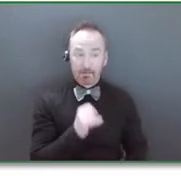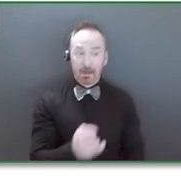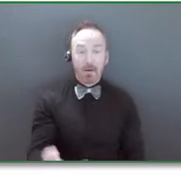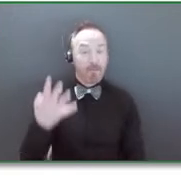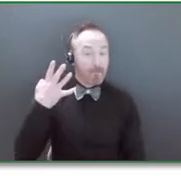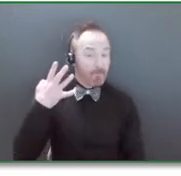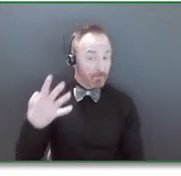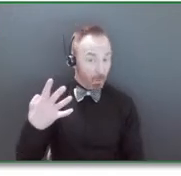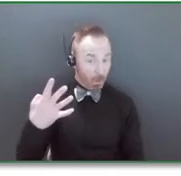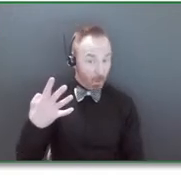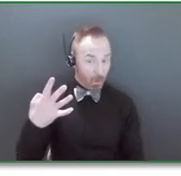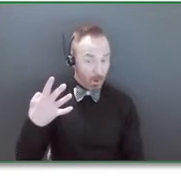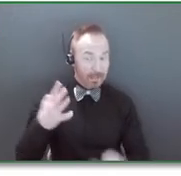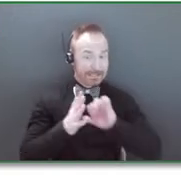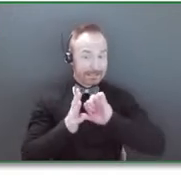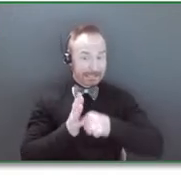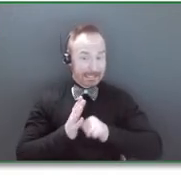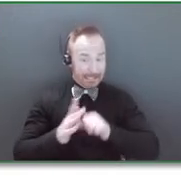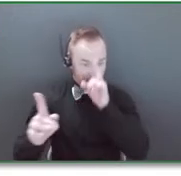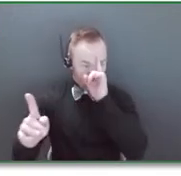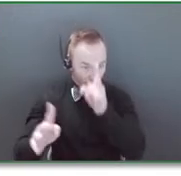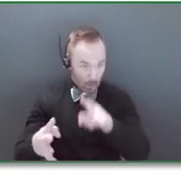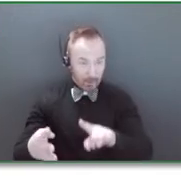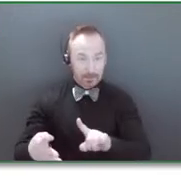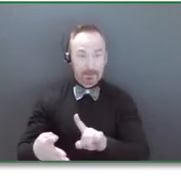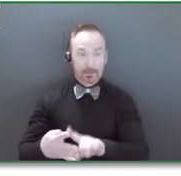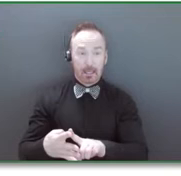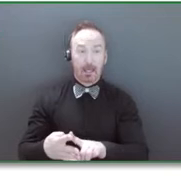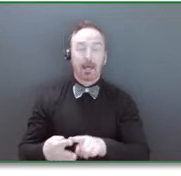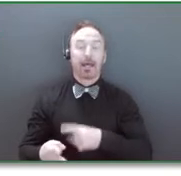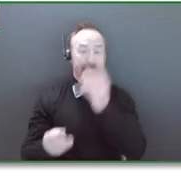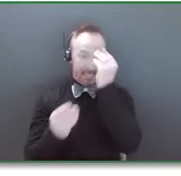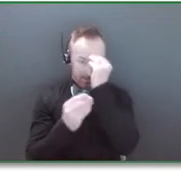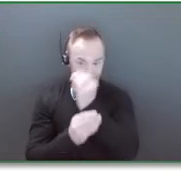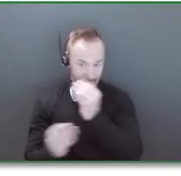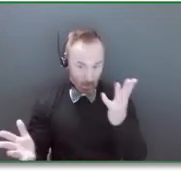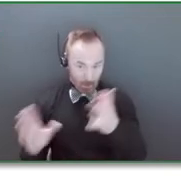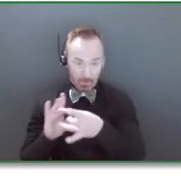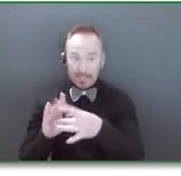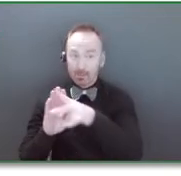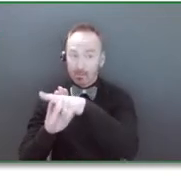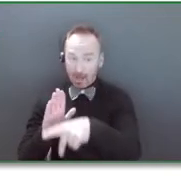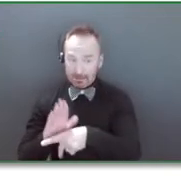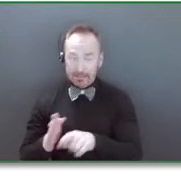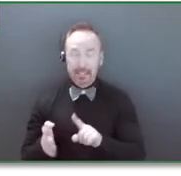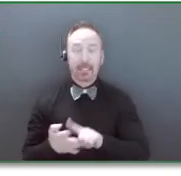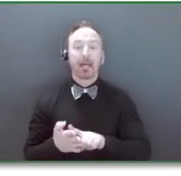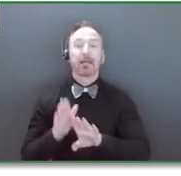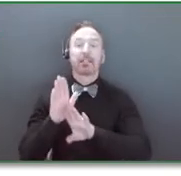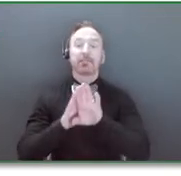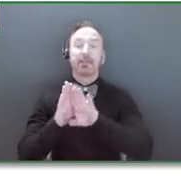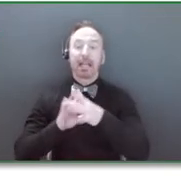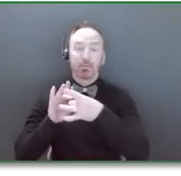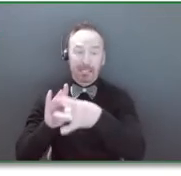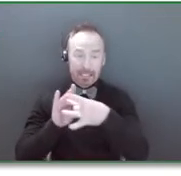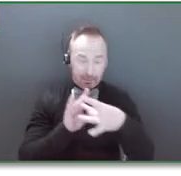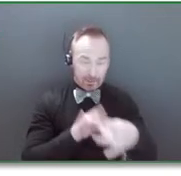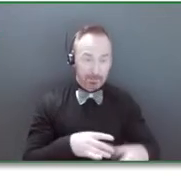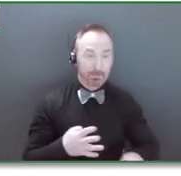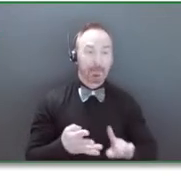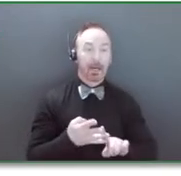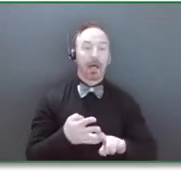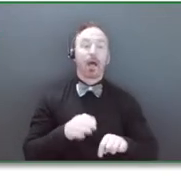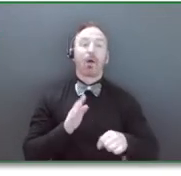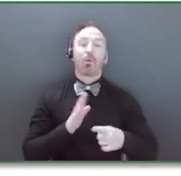workshops: inform policy, develop relationships, build internal capacity, and consider how to keep